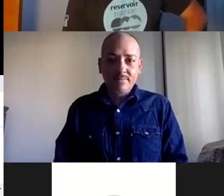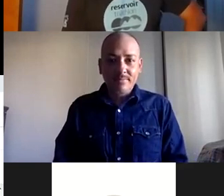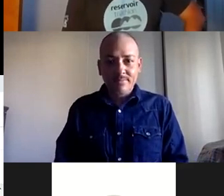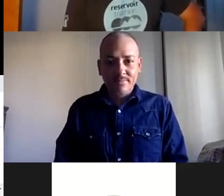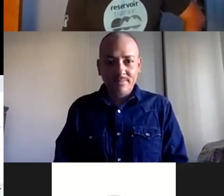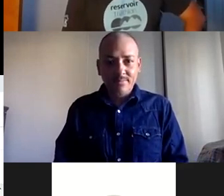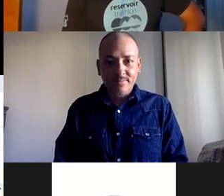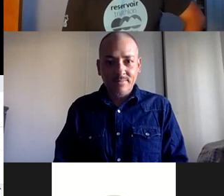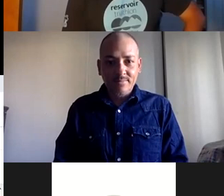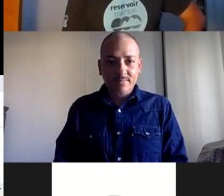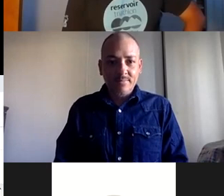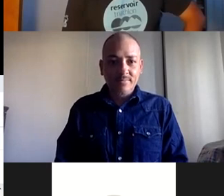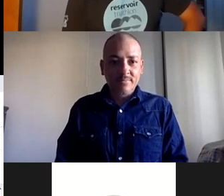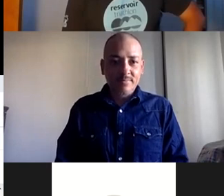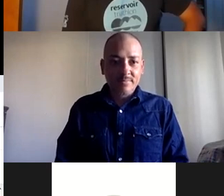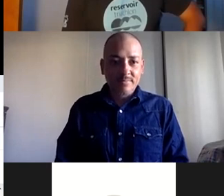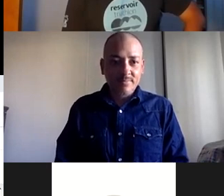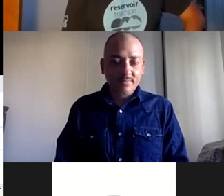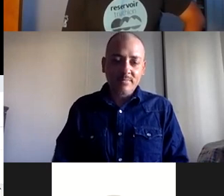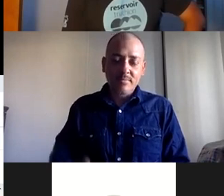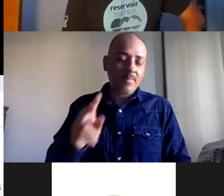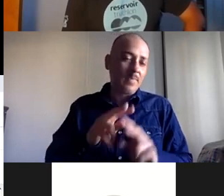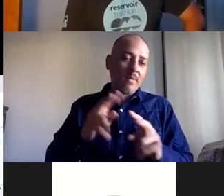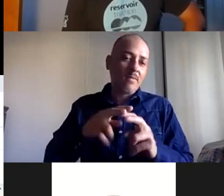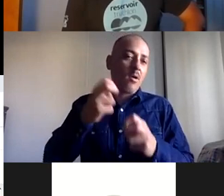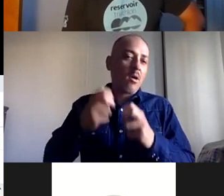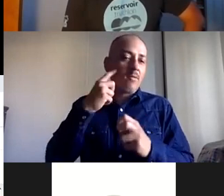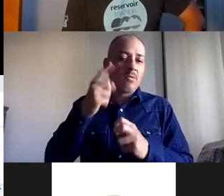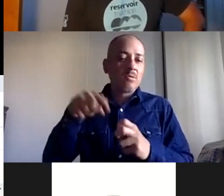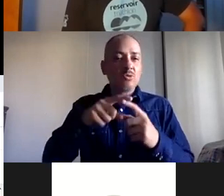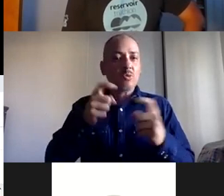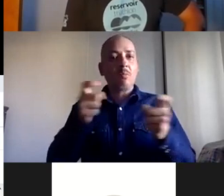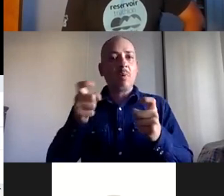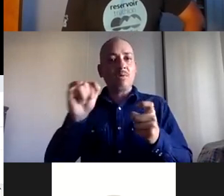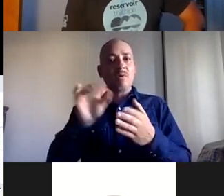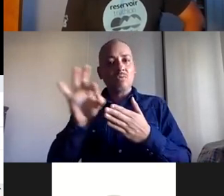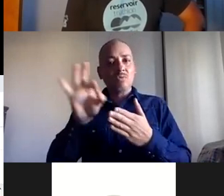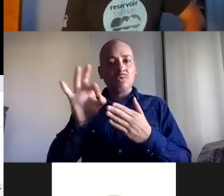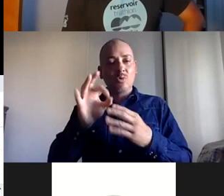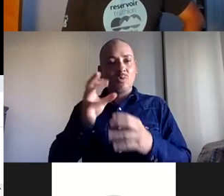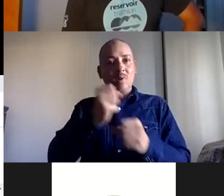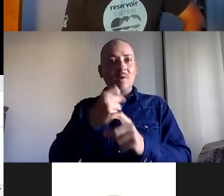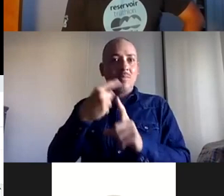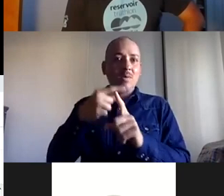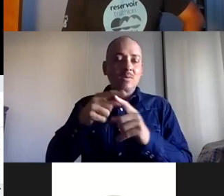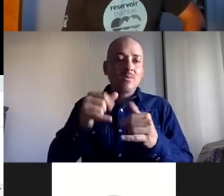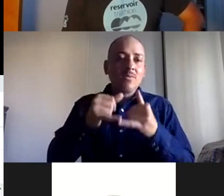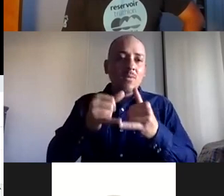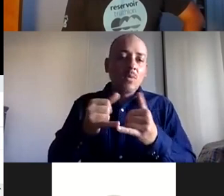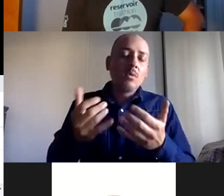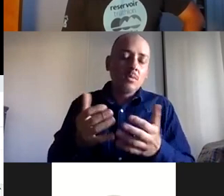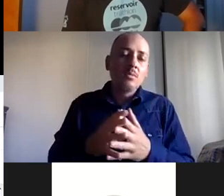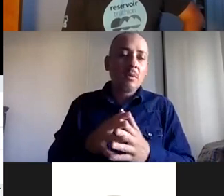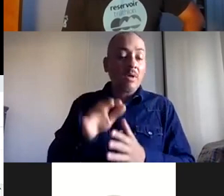at Pong. So it's very, very hard for it to manage to score and get a positive reward. So